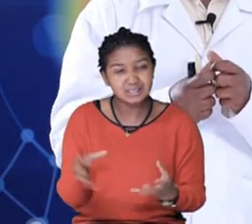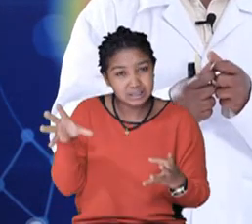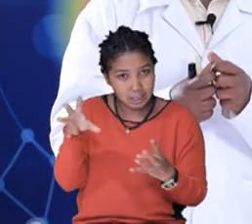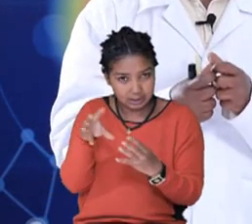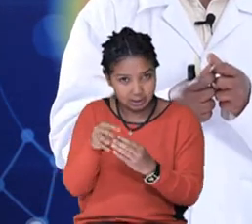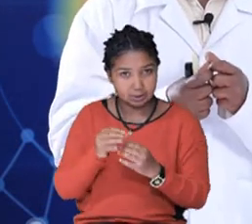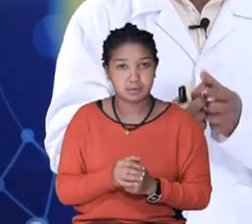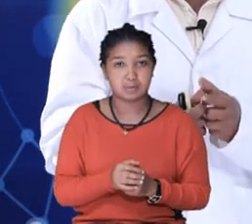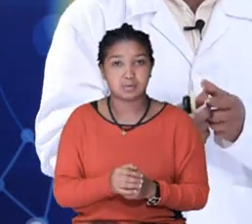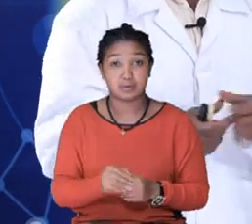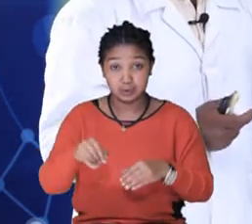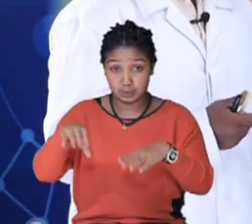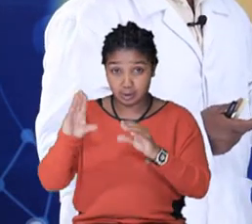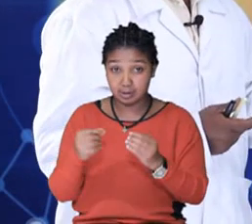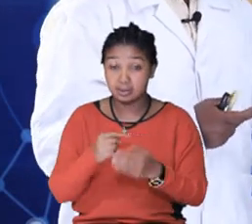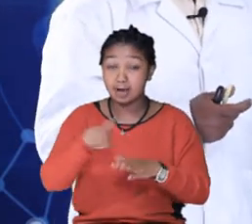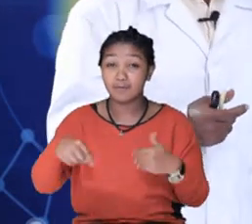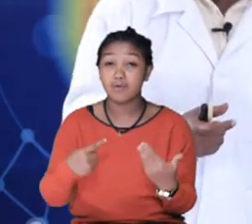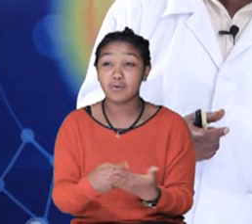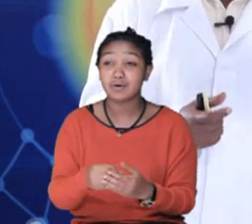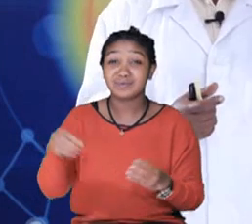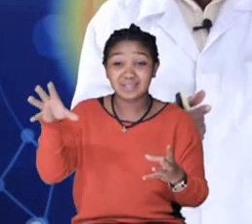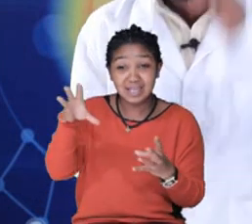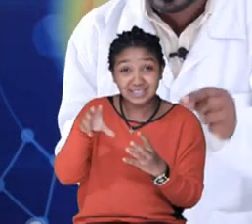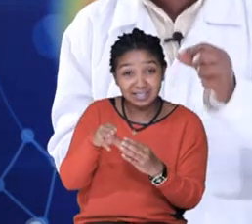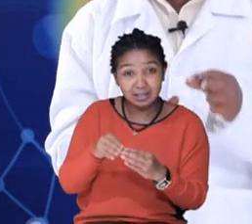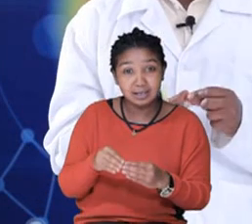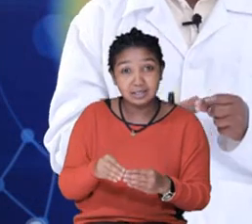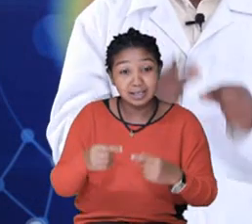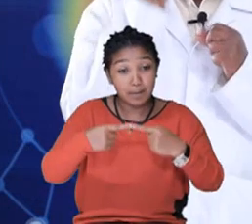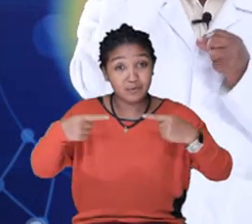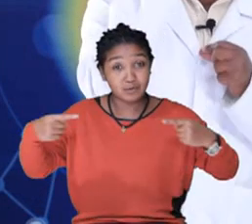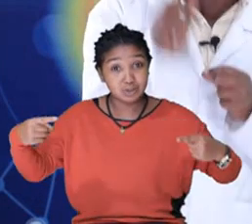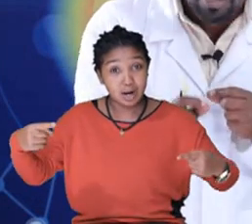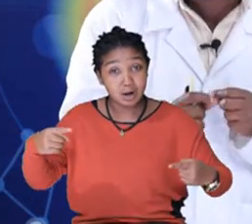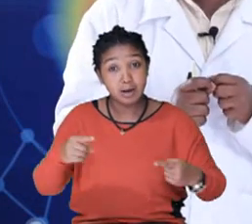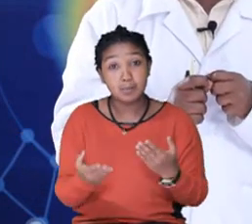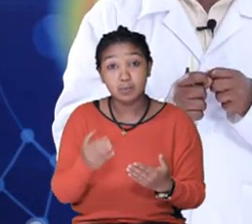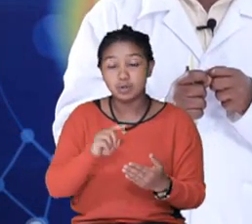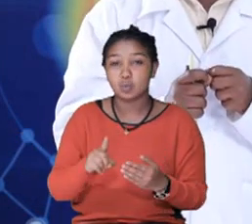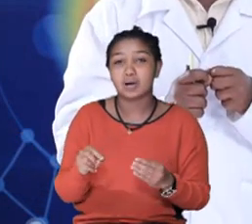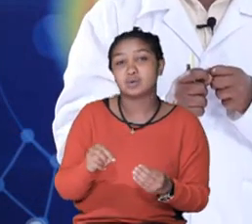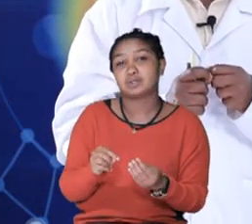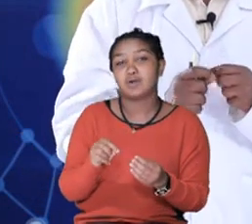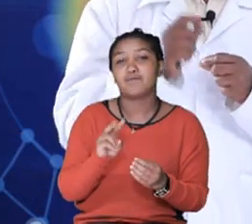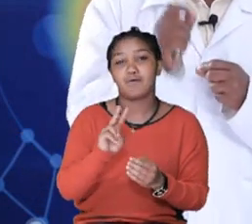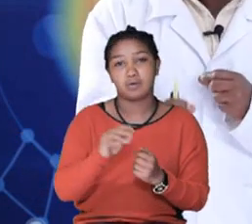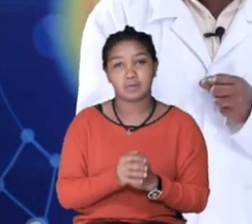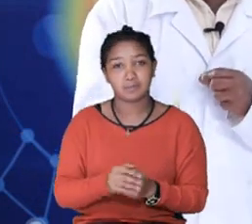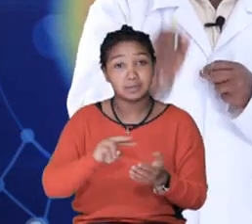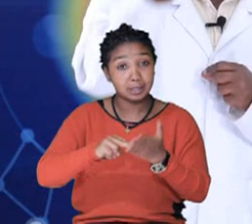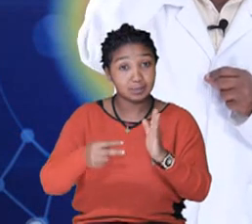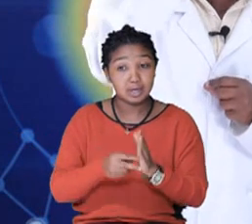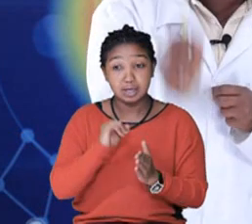density. Student, therefore, density is inversely proportional with a volume.